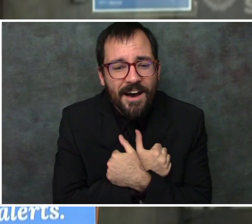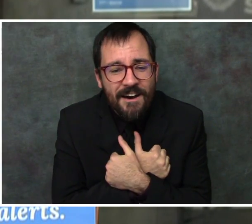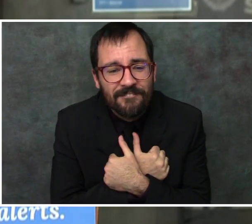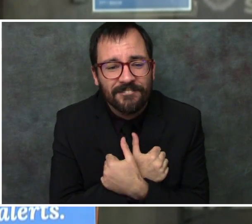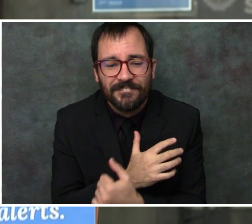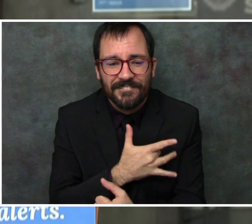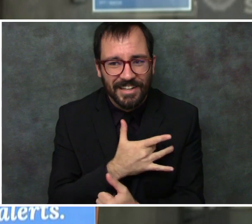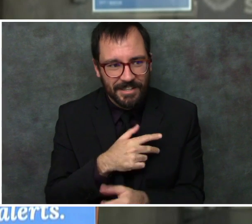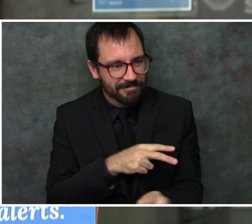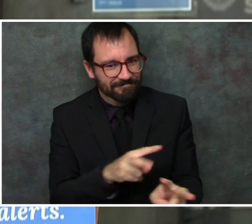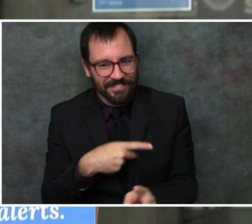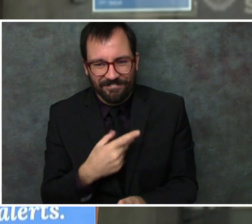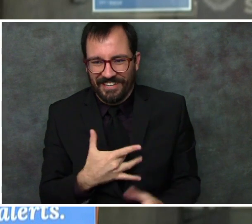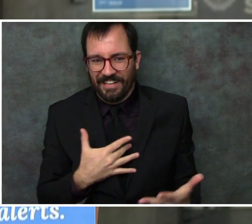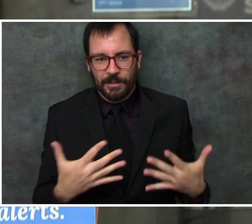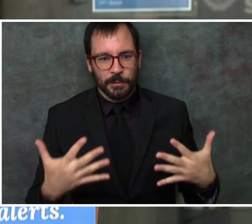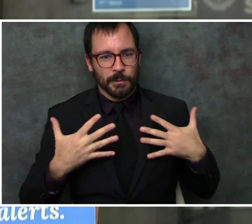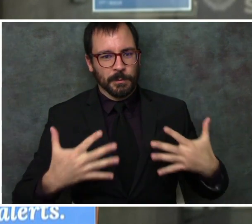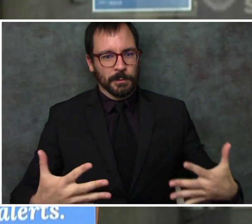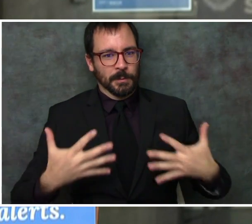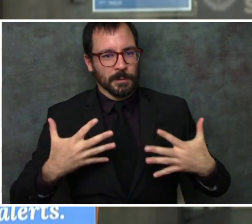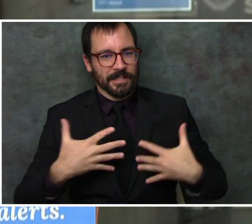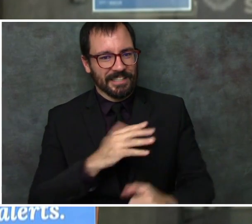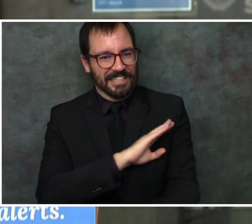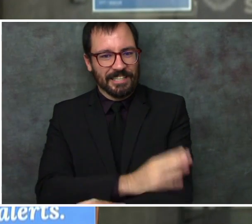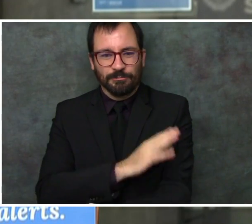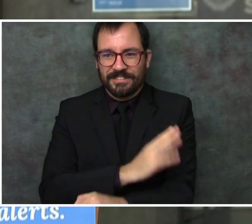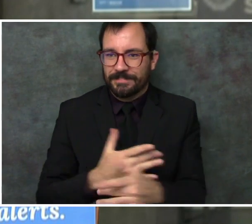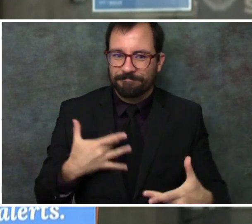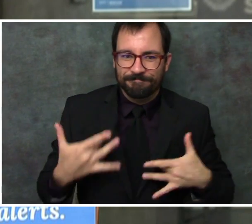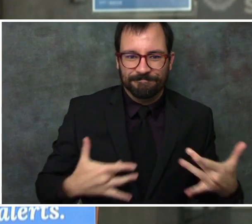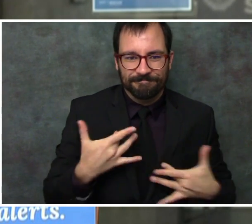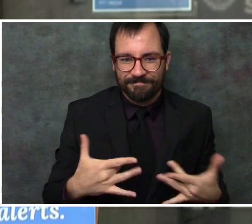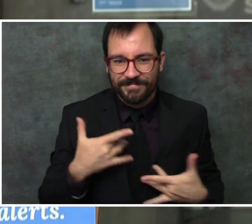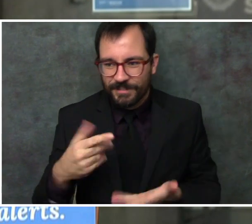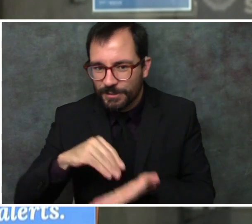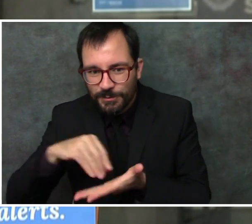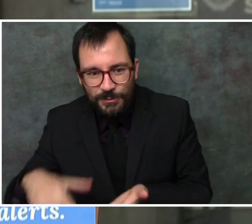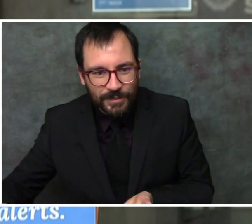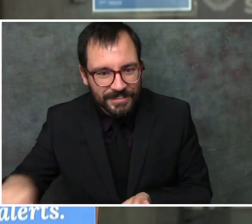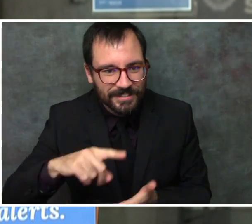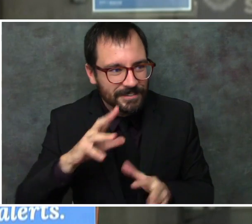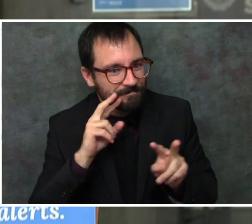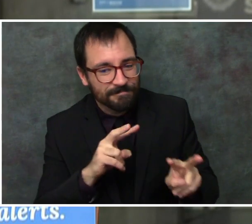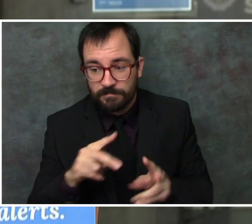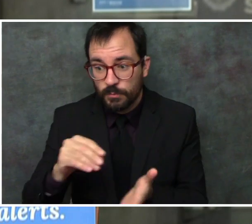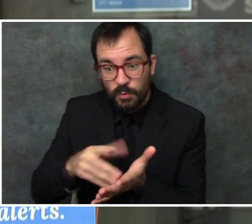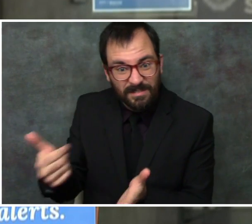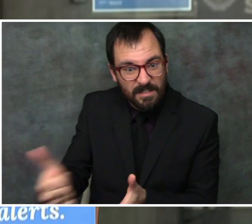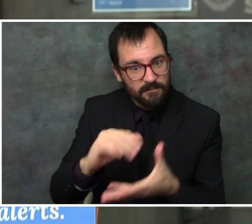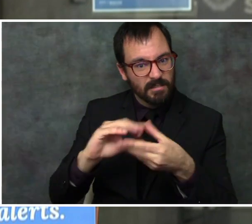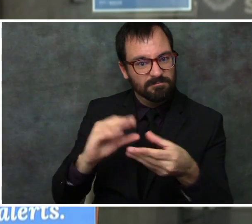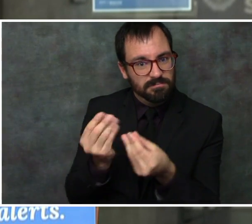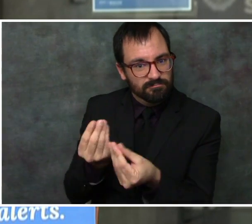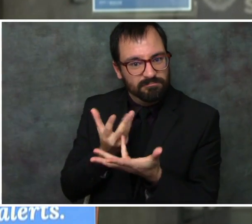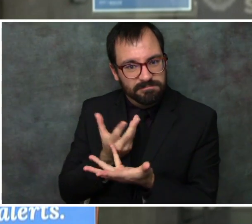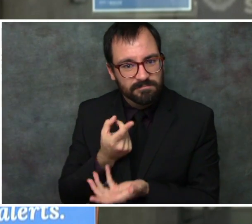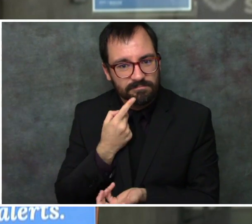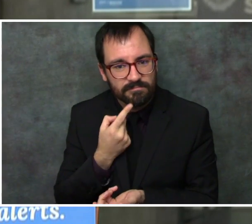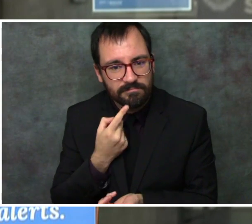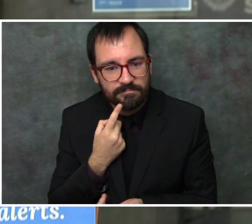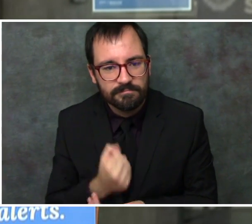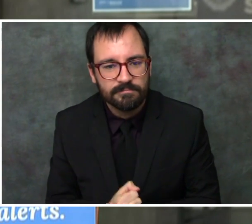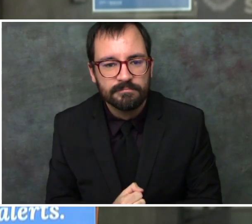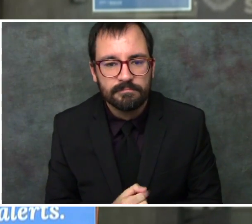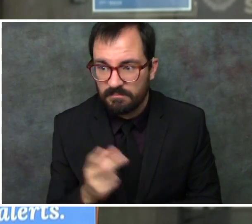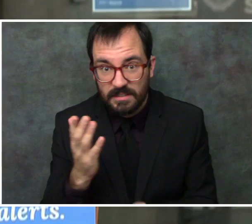love. We could feel the energy and excitement of our students. Students told us